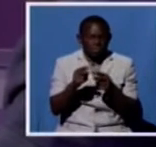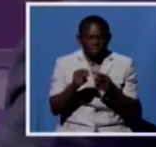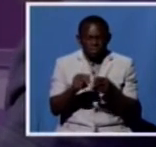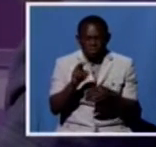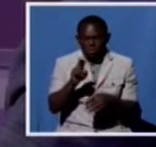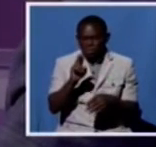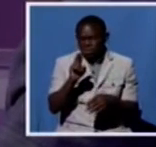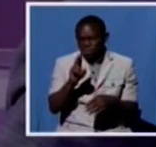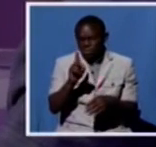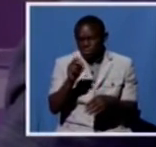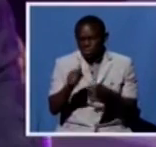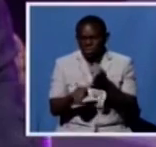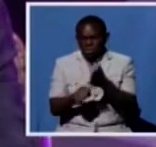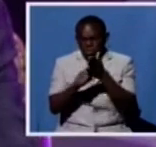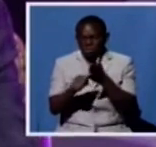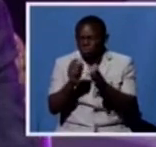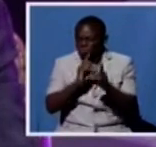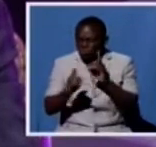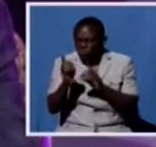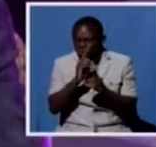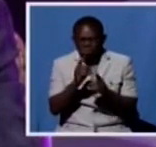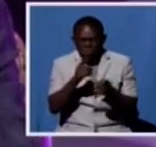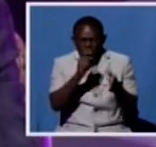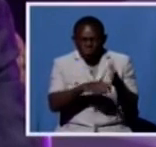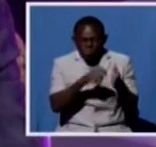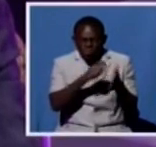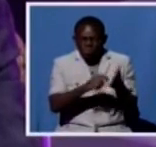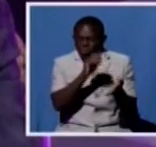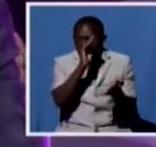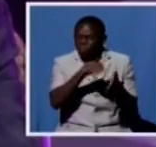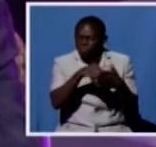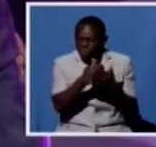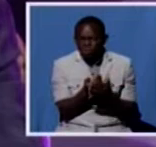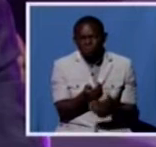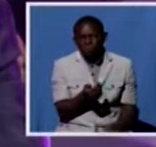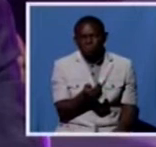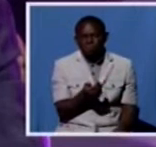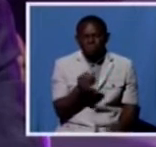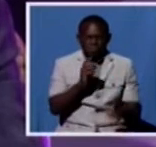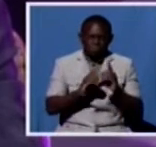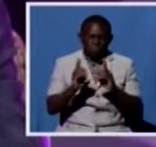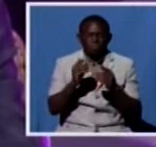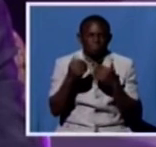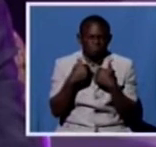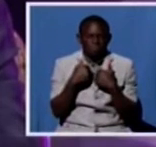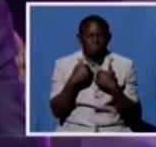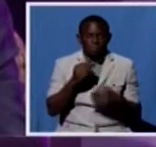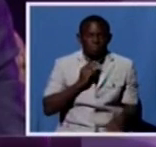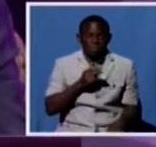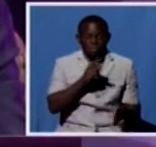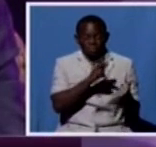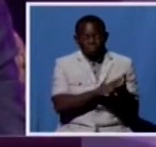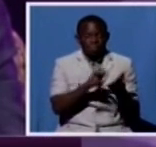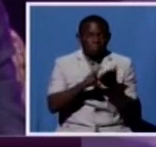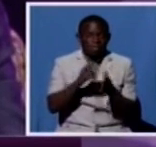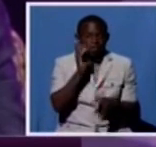reduce this cost. We've signed MOUs, Grevazio, just to mention, with the universities. We've signed